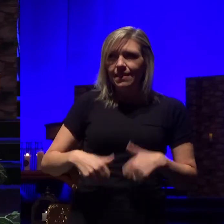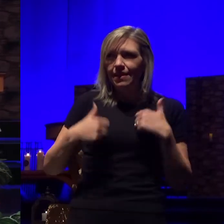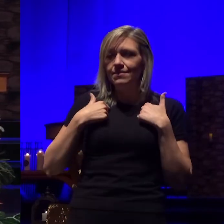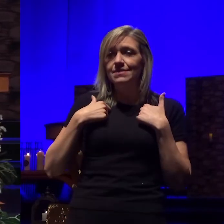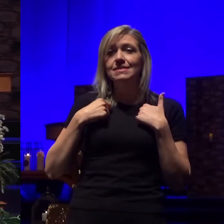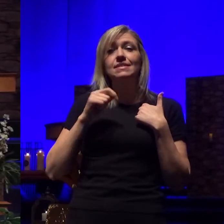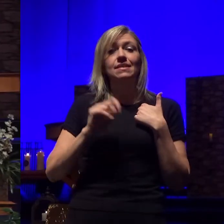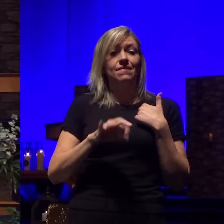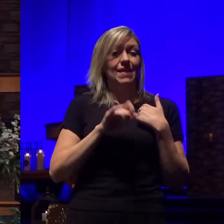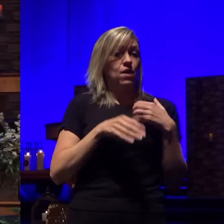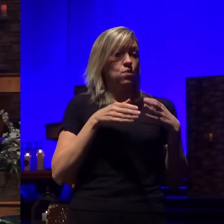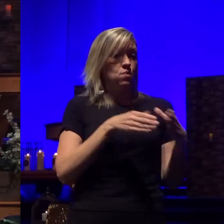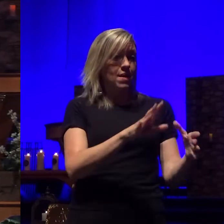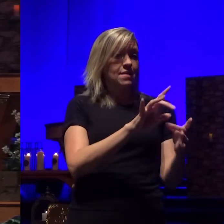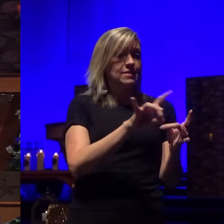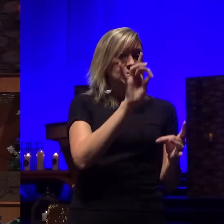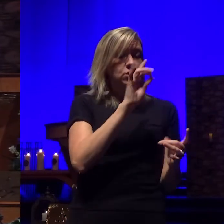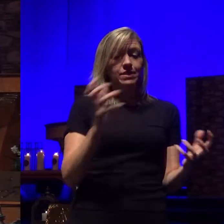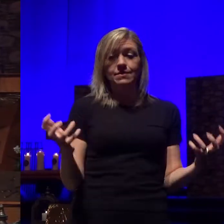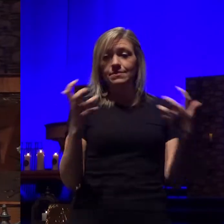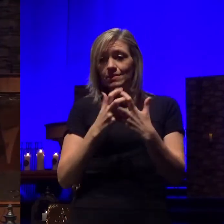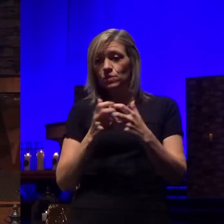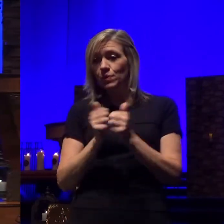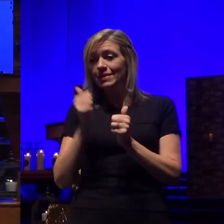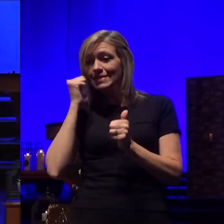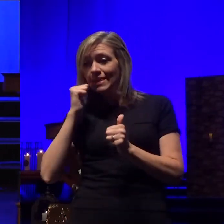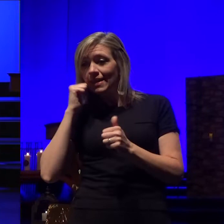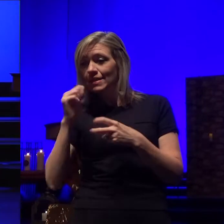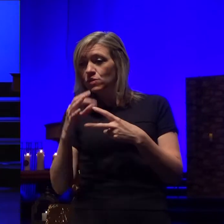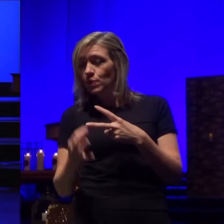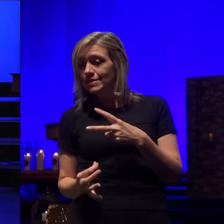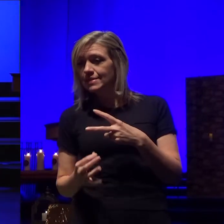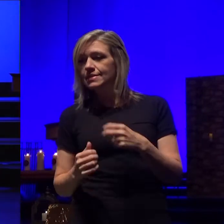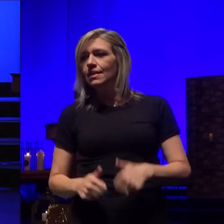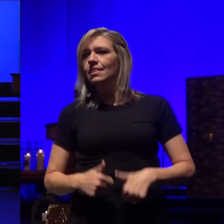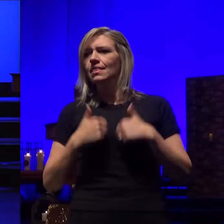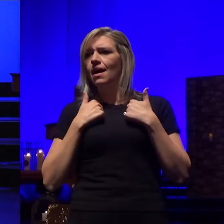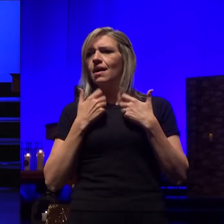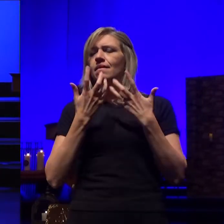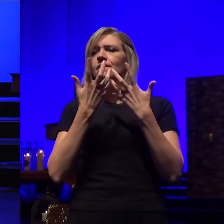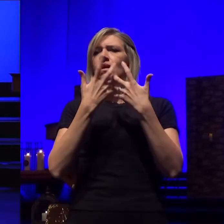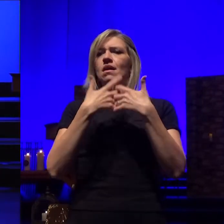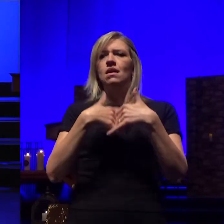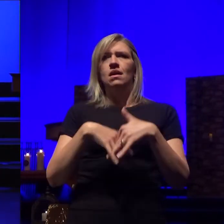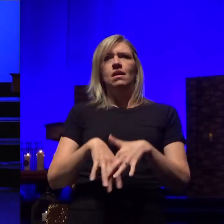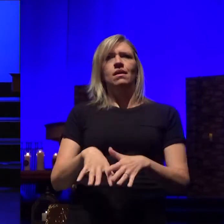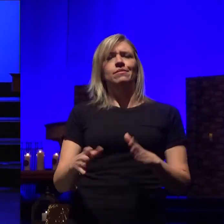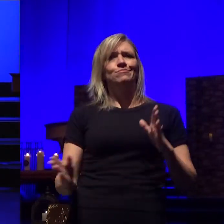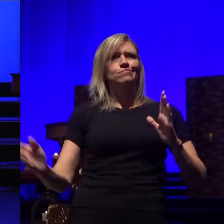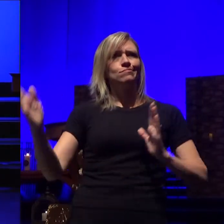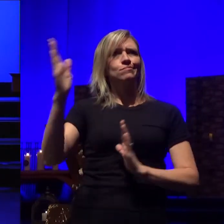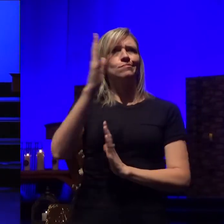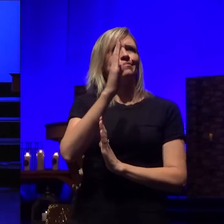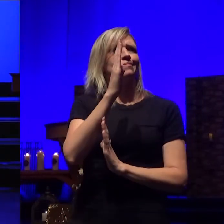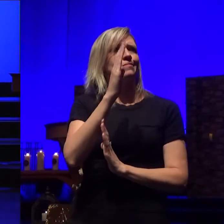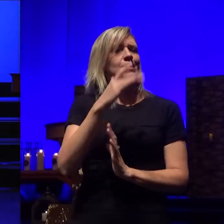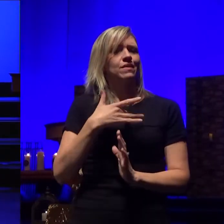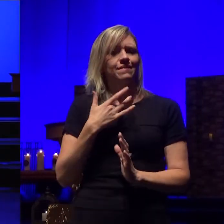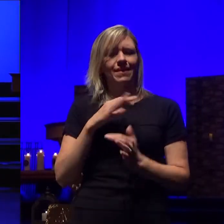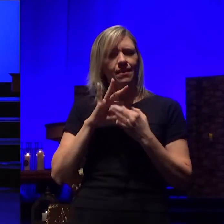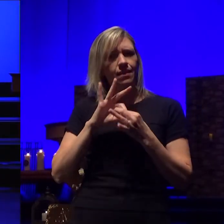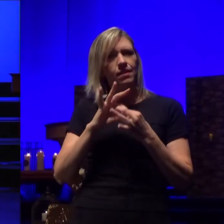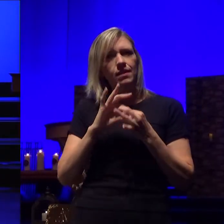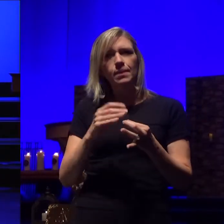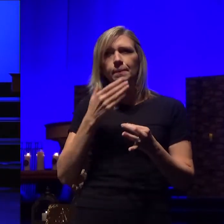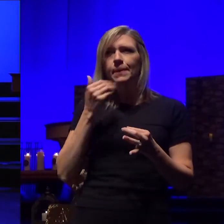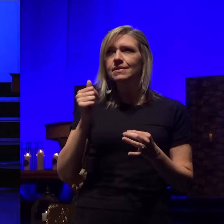we combine that with our daily activities, our daily choices, our life begins to resonate. There begins to be a congruence where we feel reconnected with the